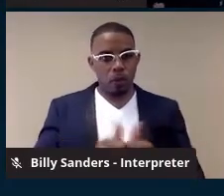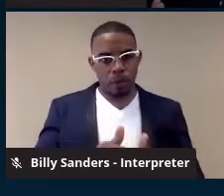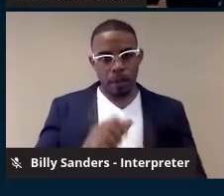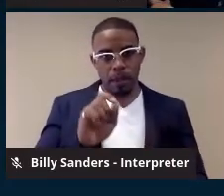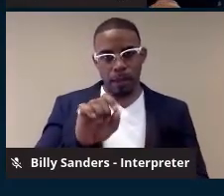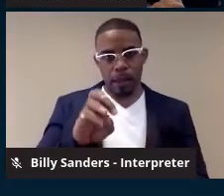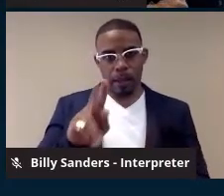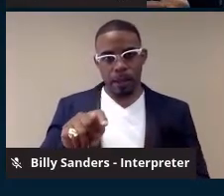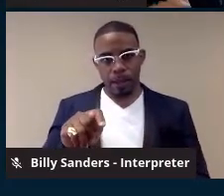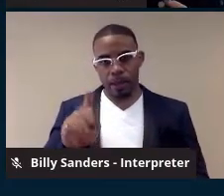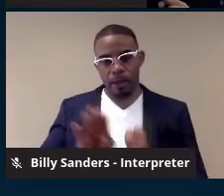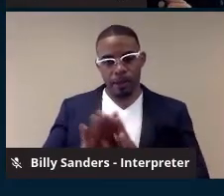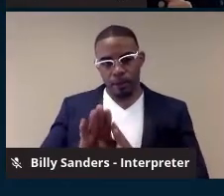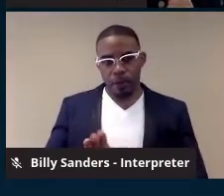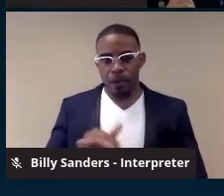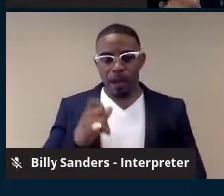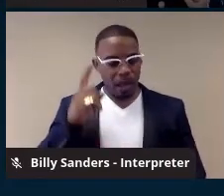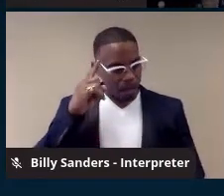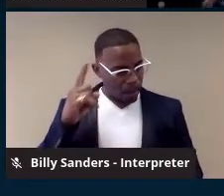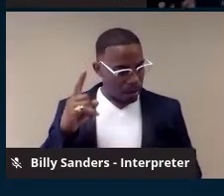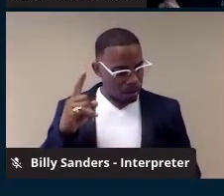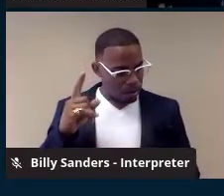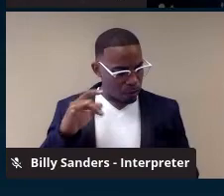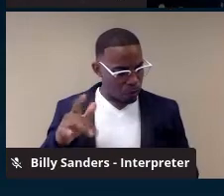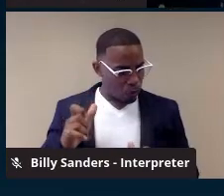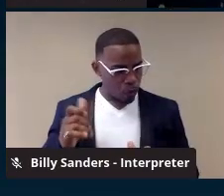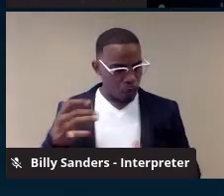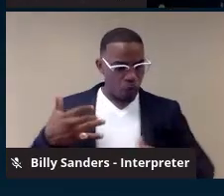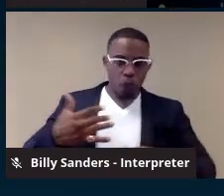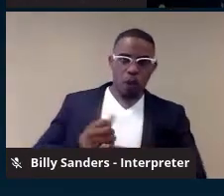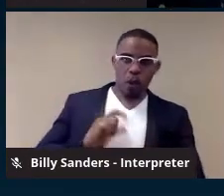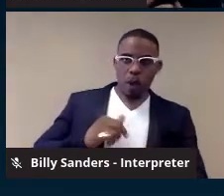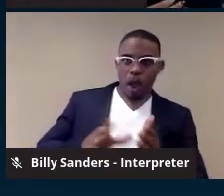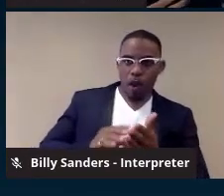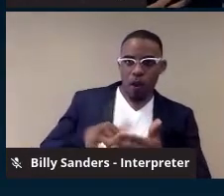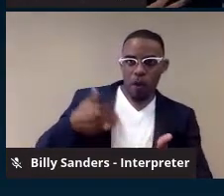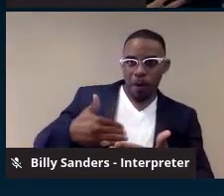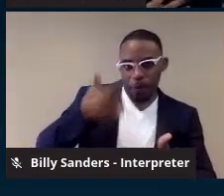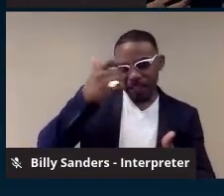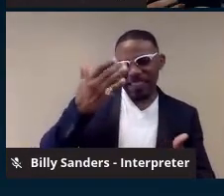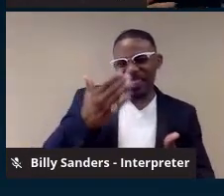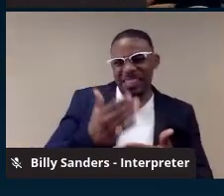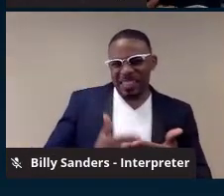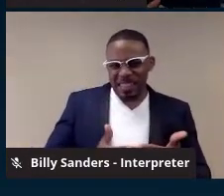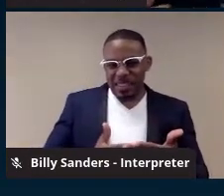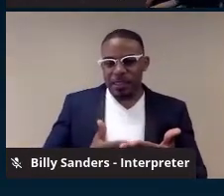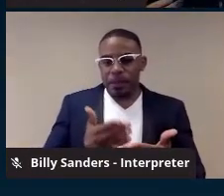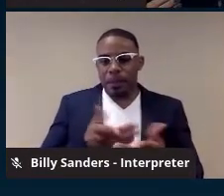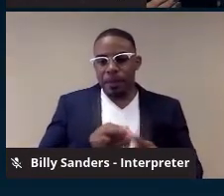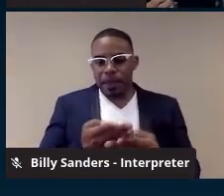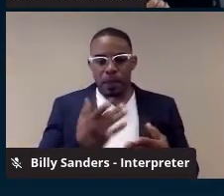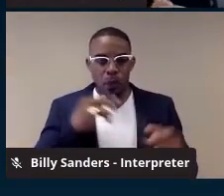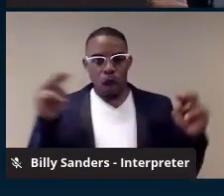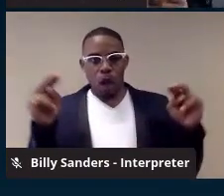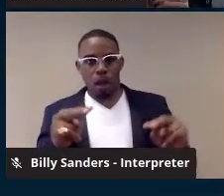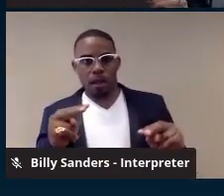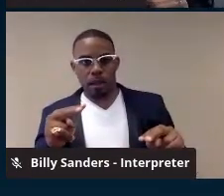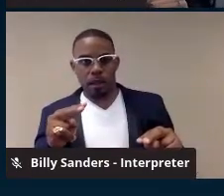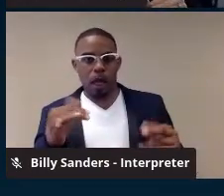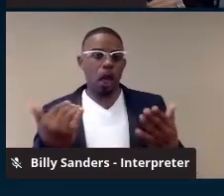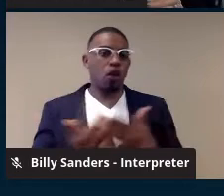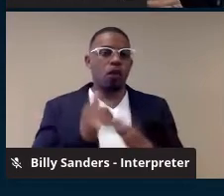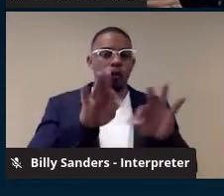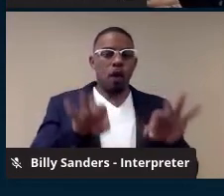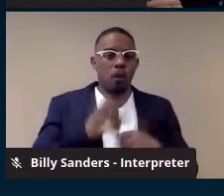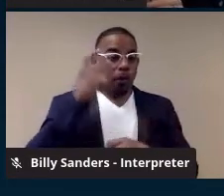.NET developers. So I thought I would do a quick recap of what I've learned, because some of the main things when looking at a new framework for